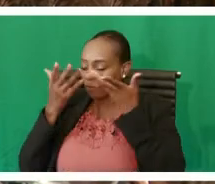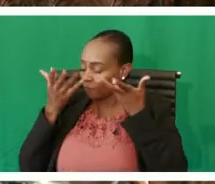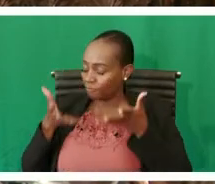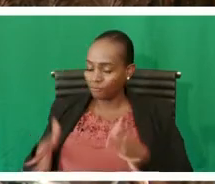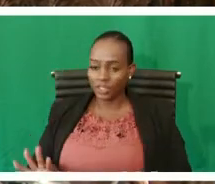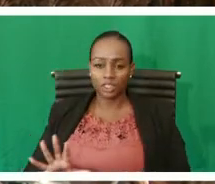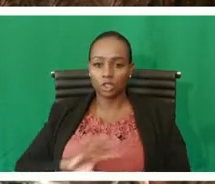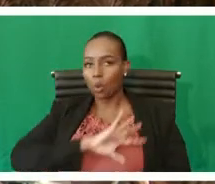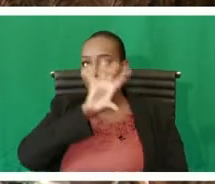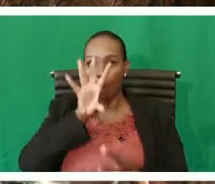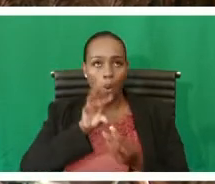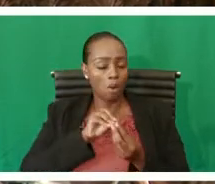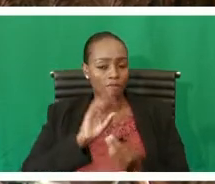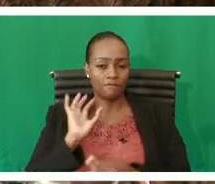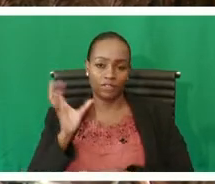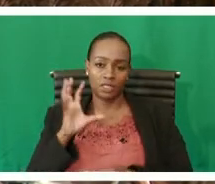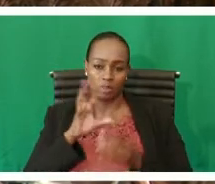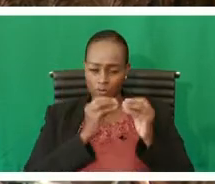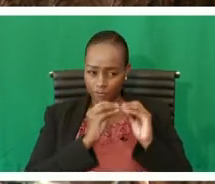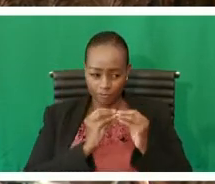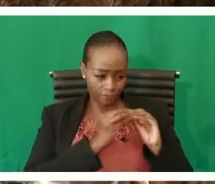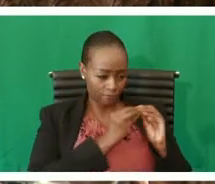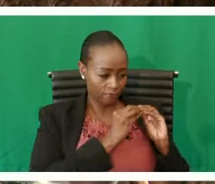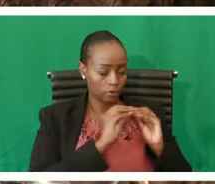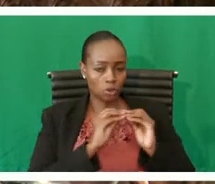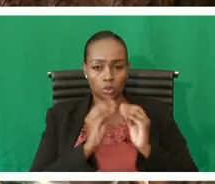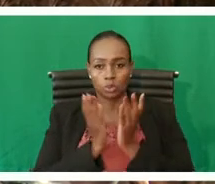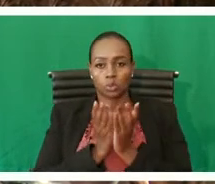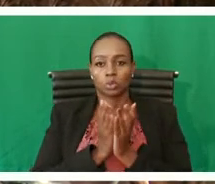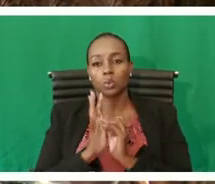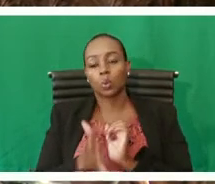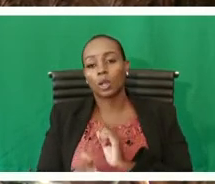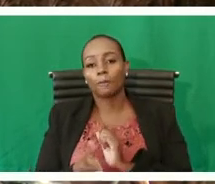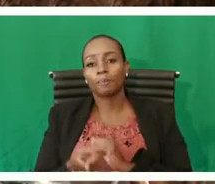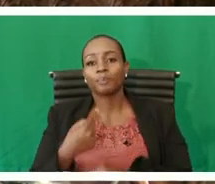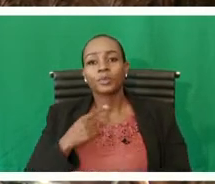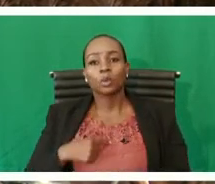sena dikolo tsena tse seng hantle. We have advertised